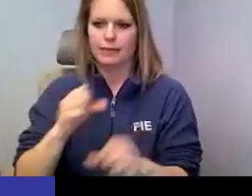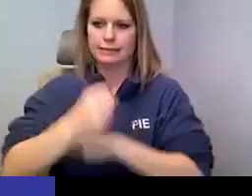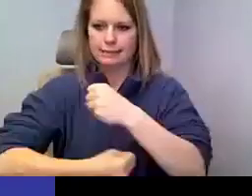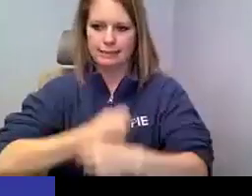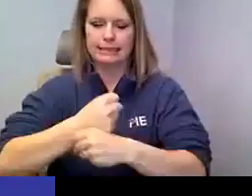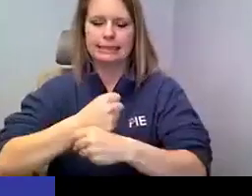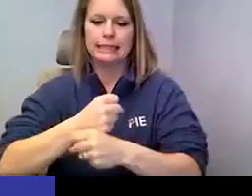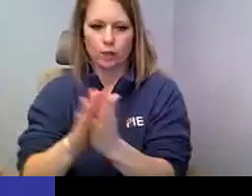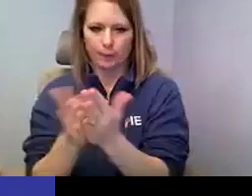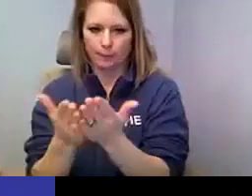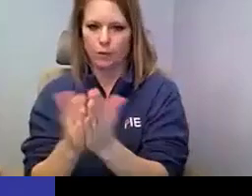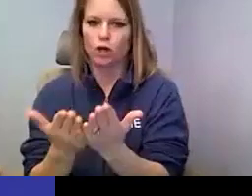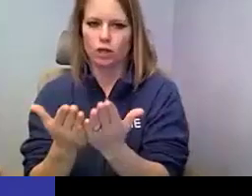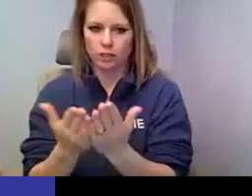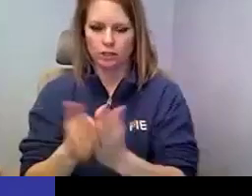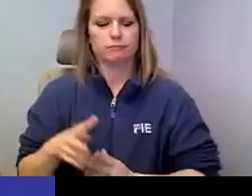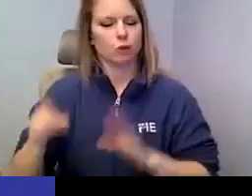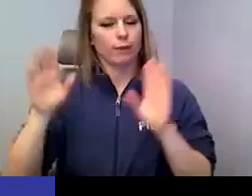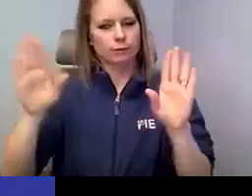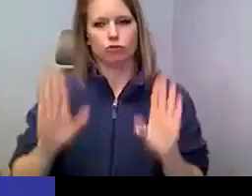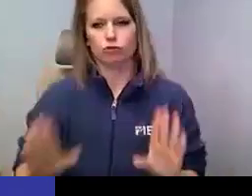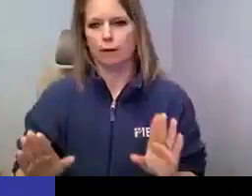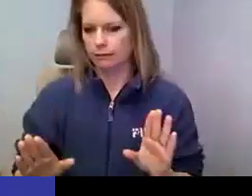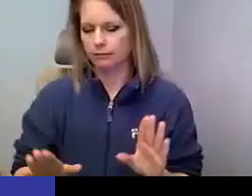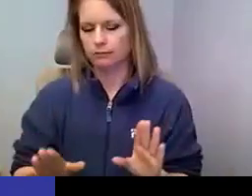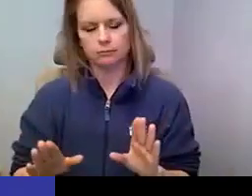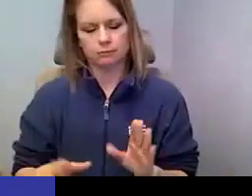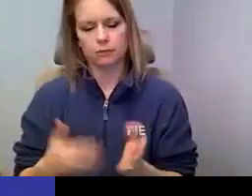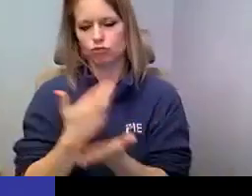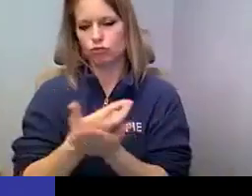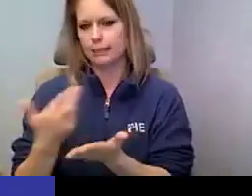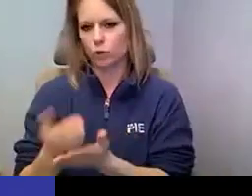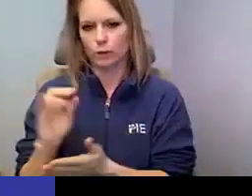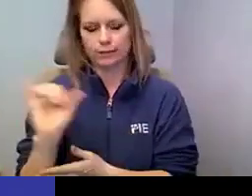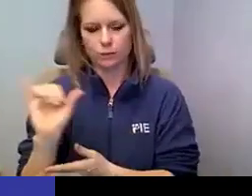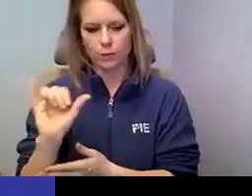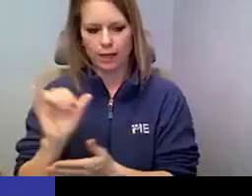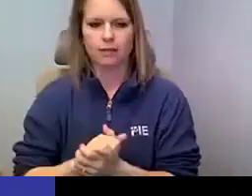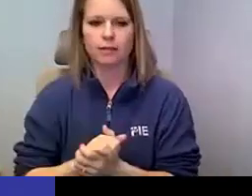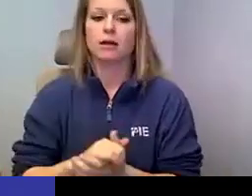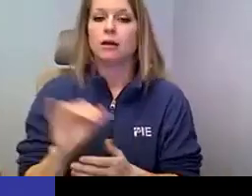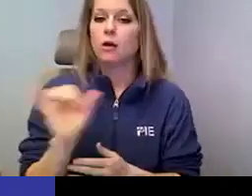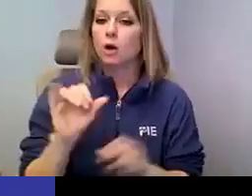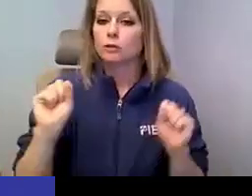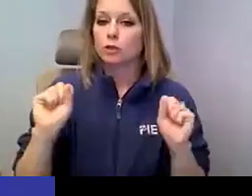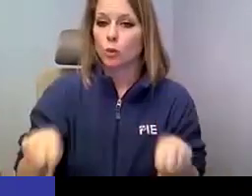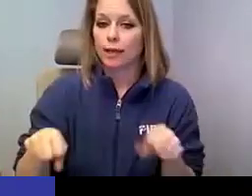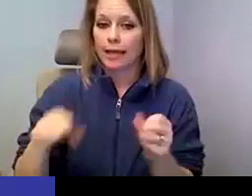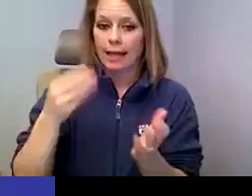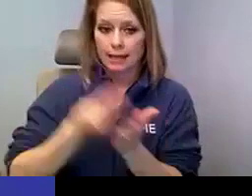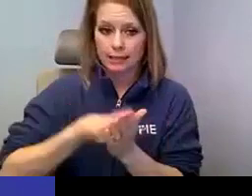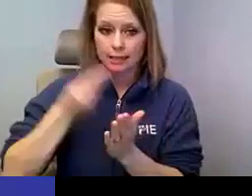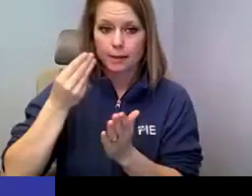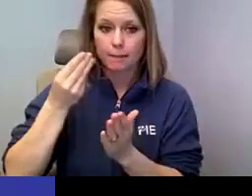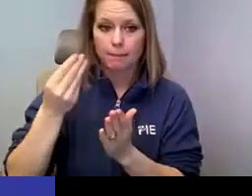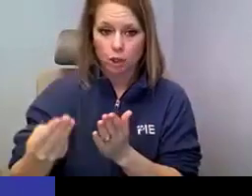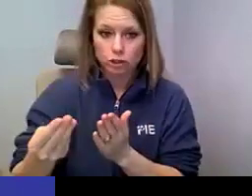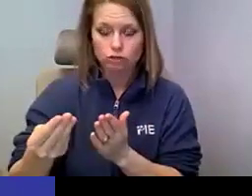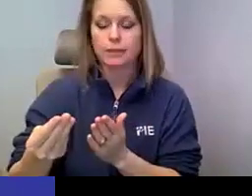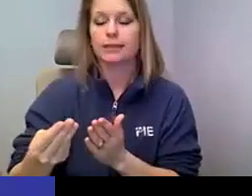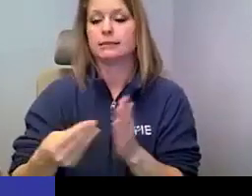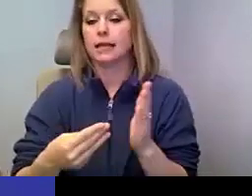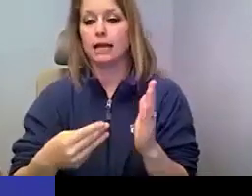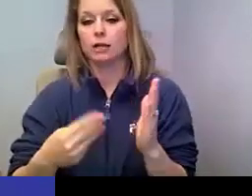a great resource as well. You can also purchase and review individual